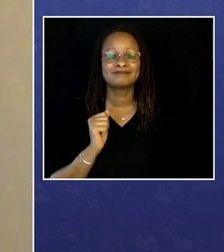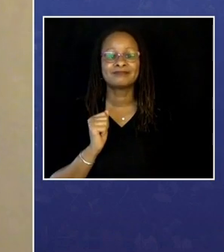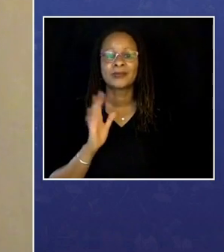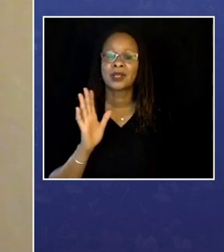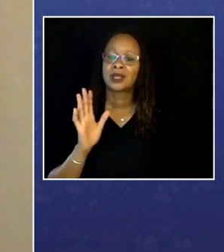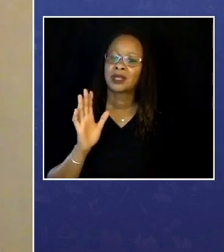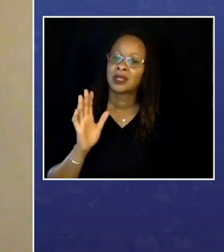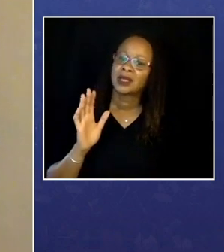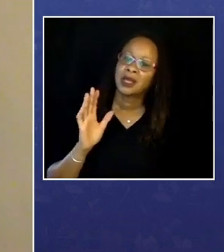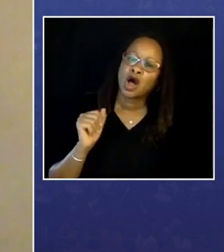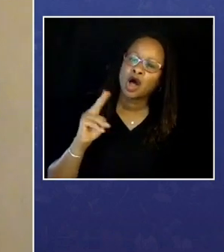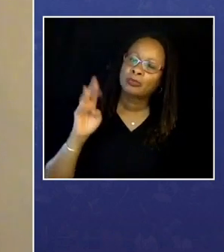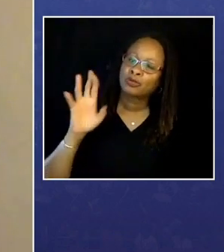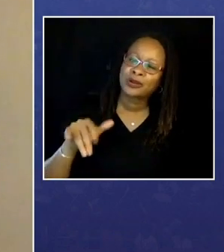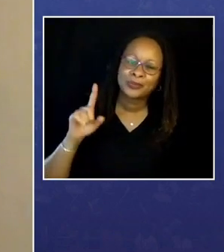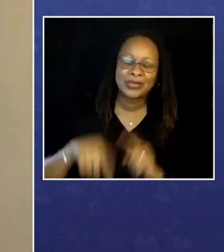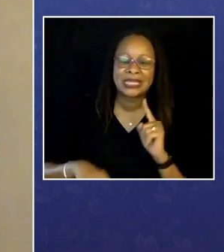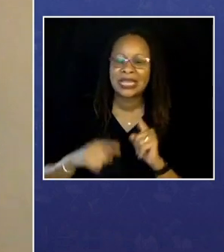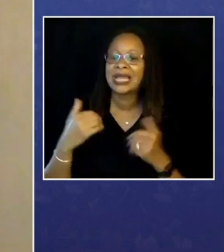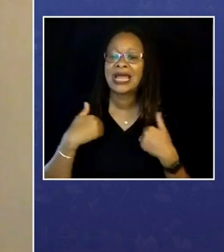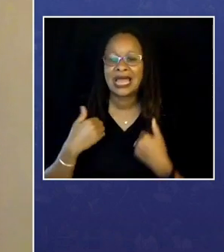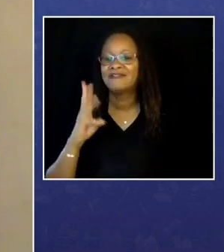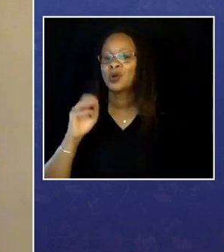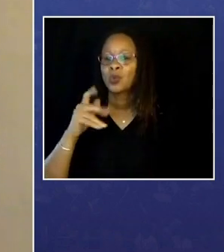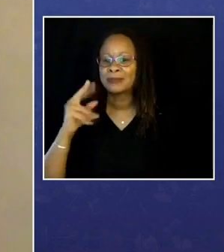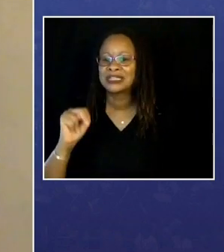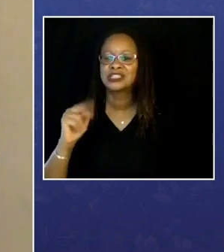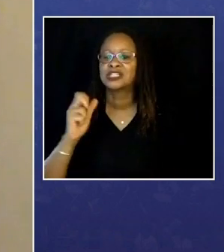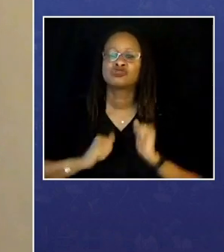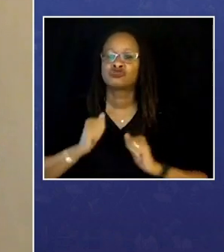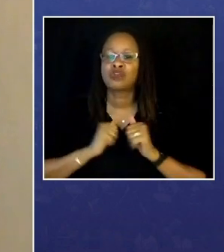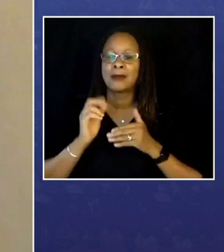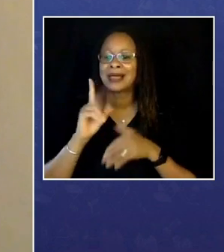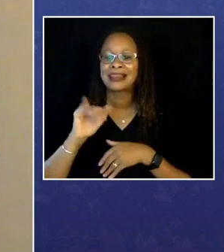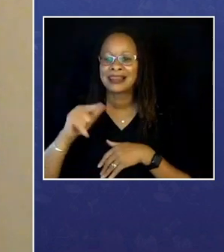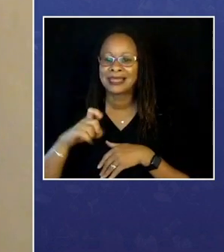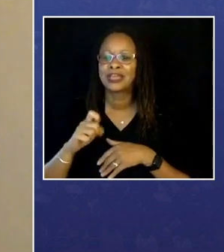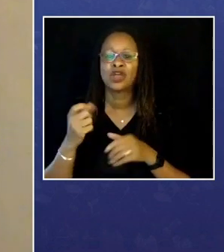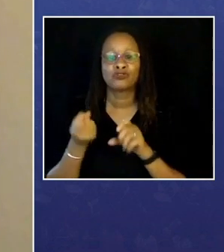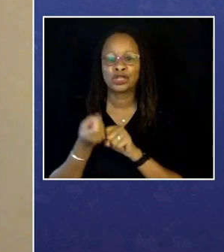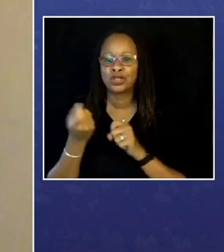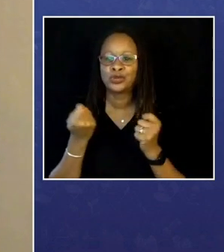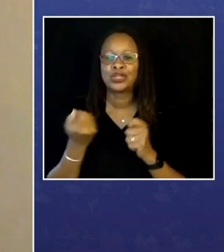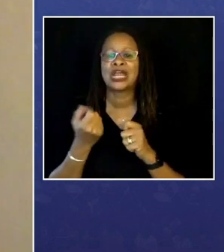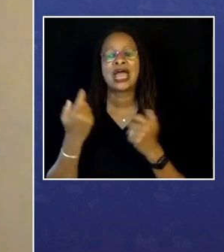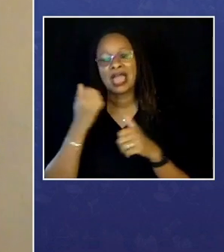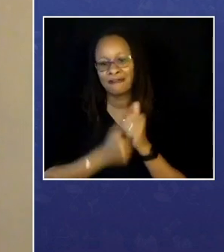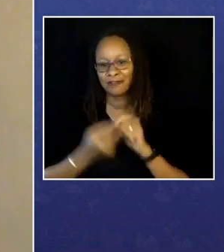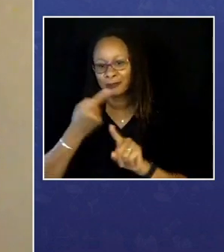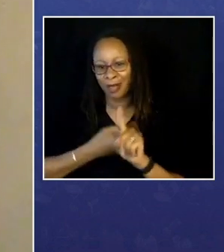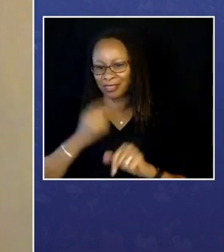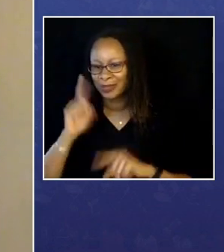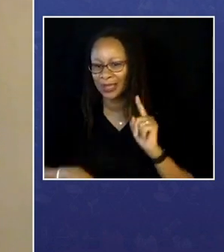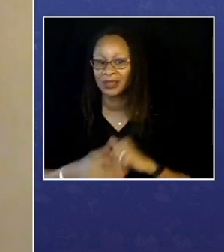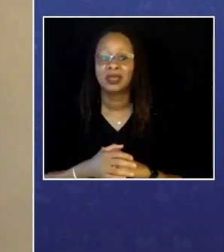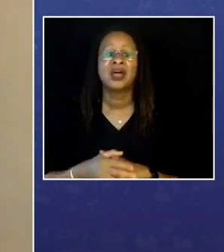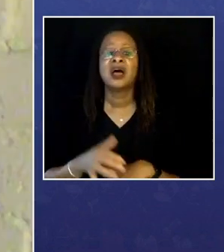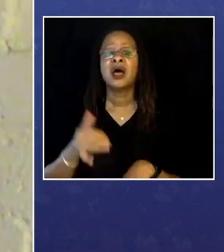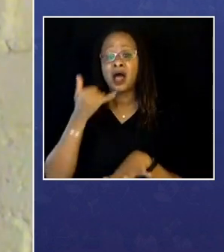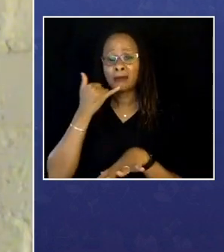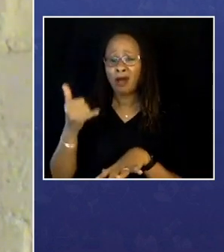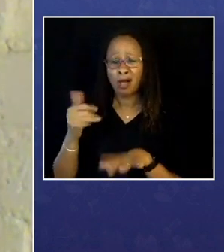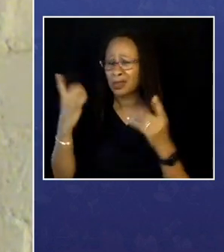Aubrey, we can't have a Wilmington Drama League reunion every month. Yes, we can, but that's not why I'm calling. I have a question for